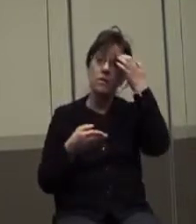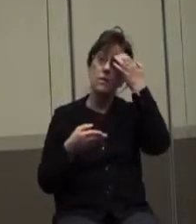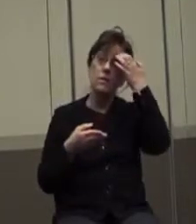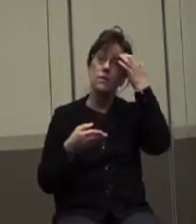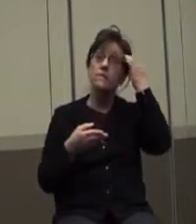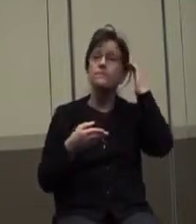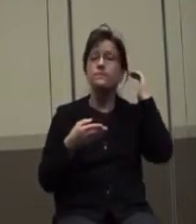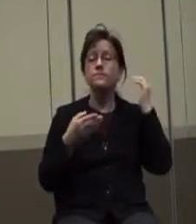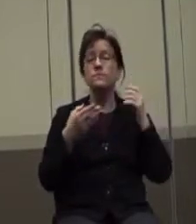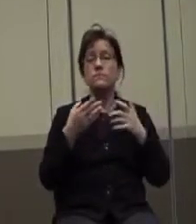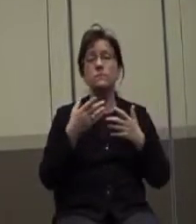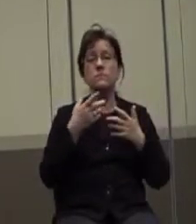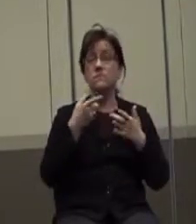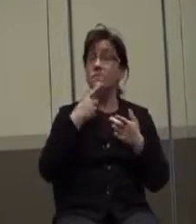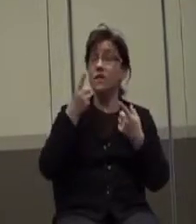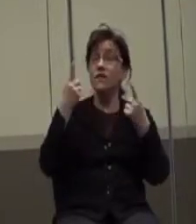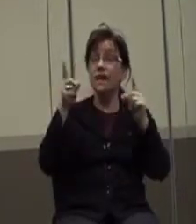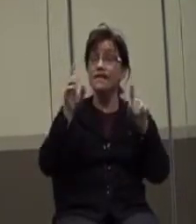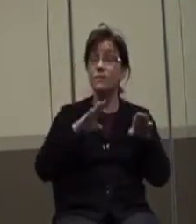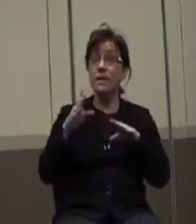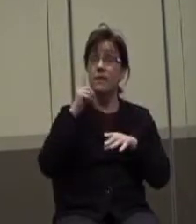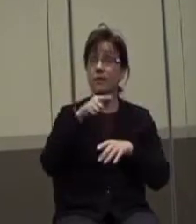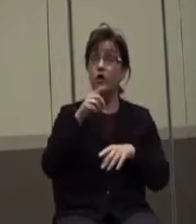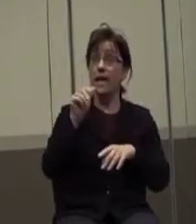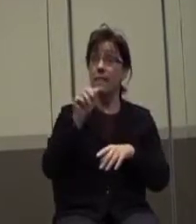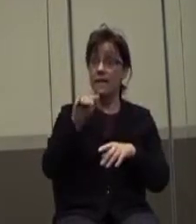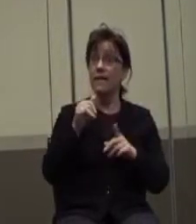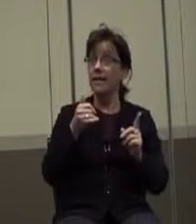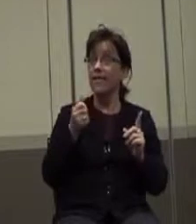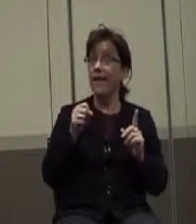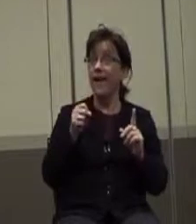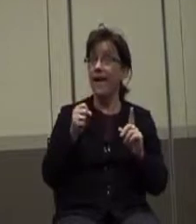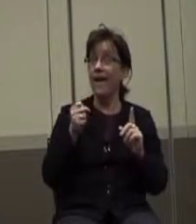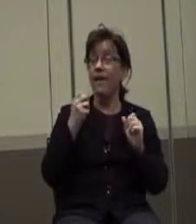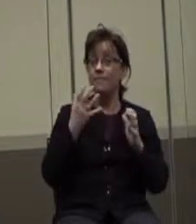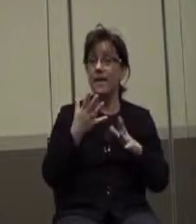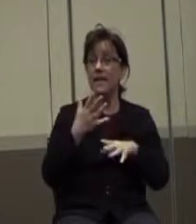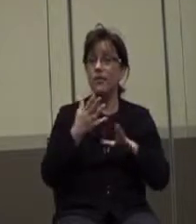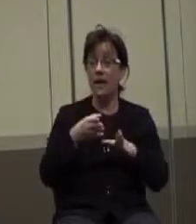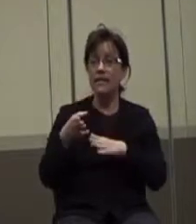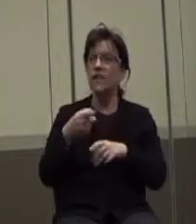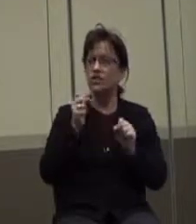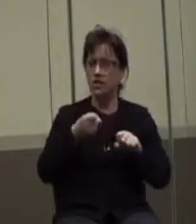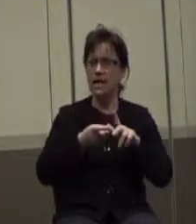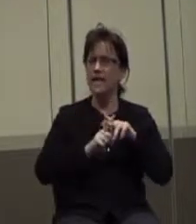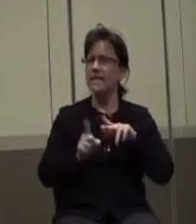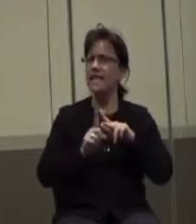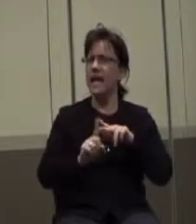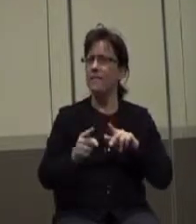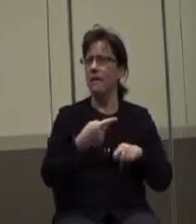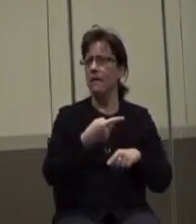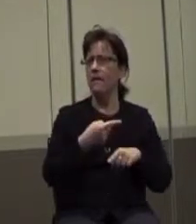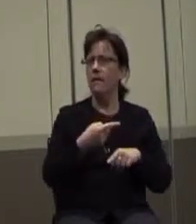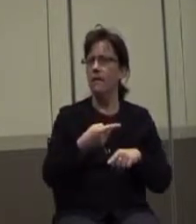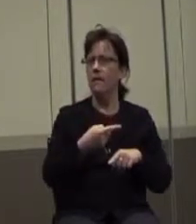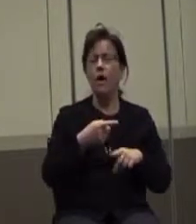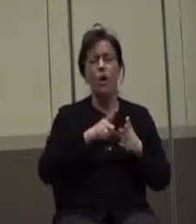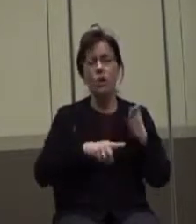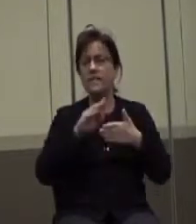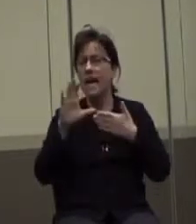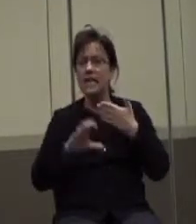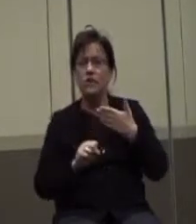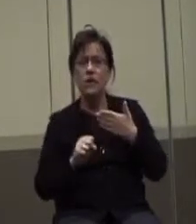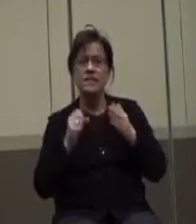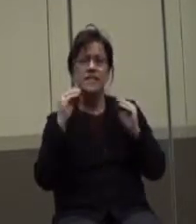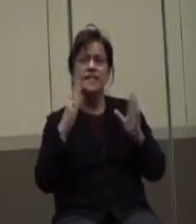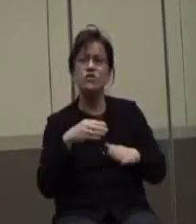Yeah, is this pretty effective behavior for her? Yeah, in a lot of cases, she's getting to escape, isn't she? And what's the consequence the